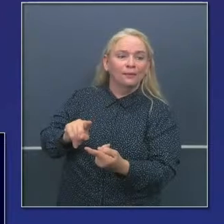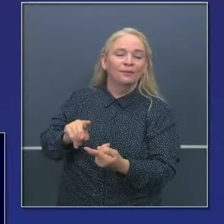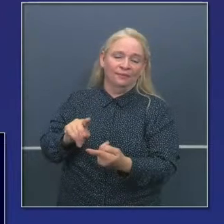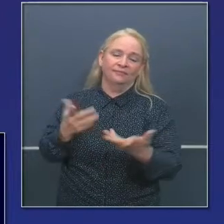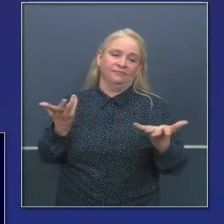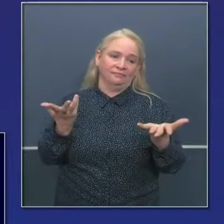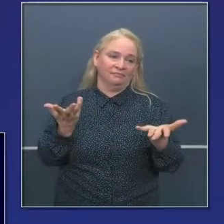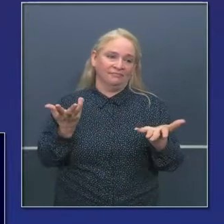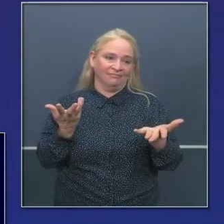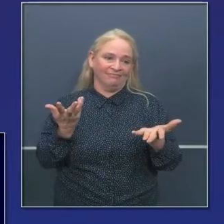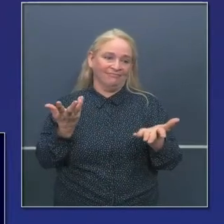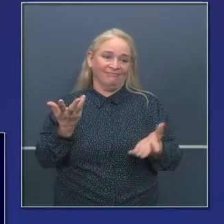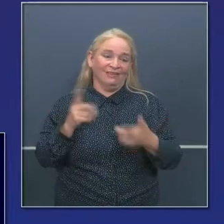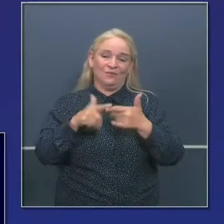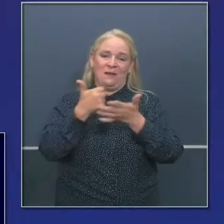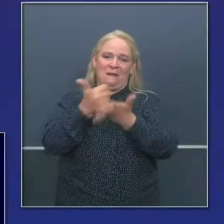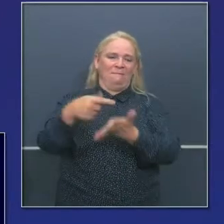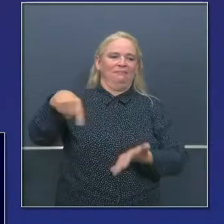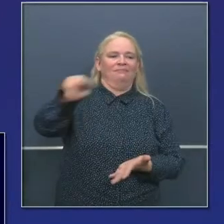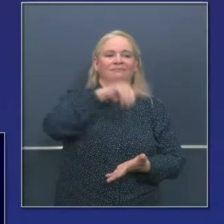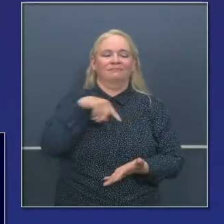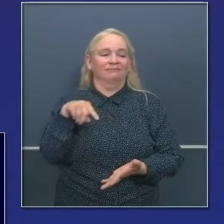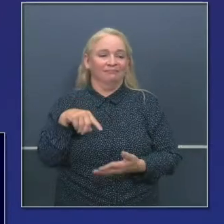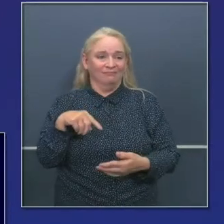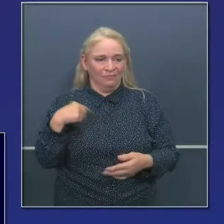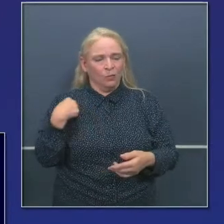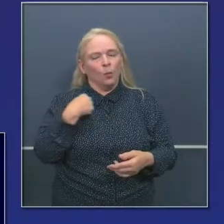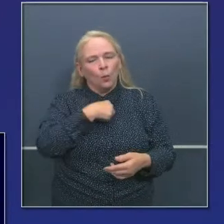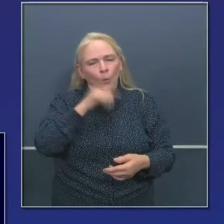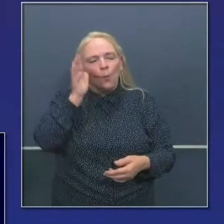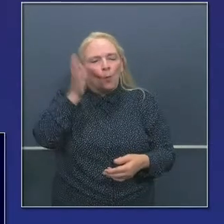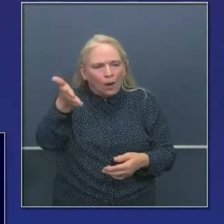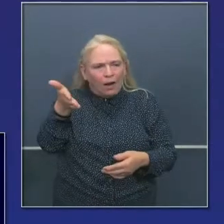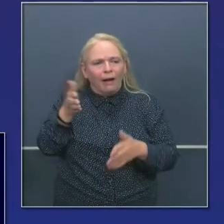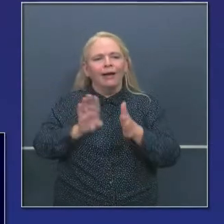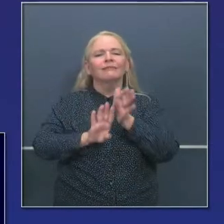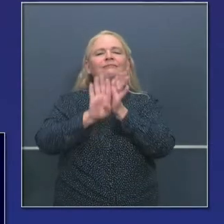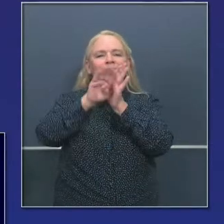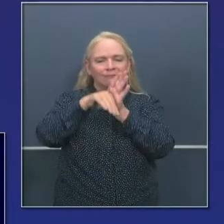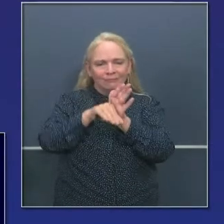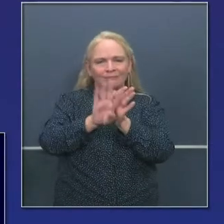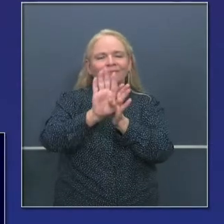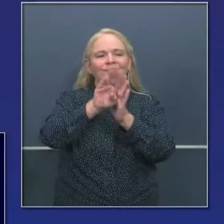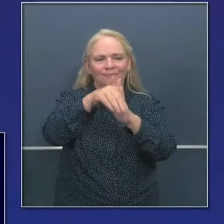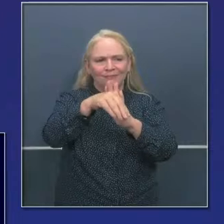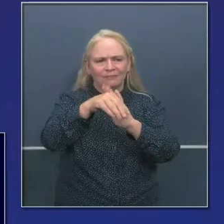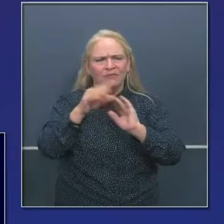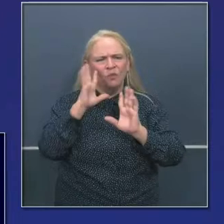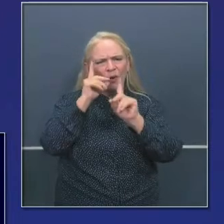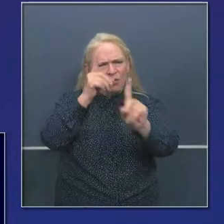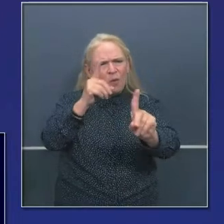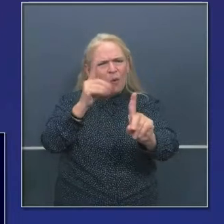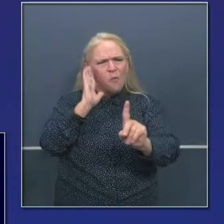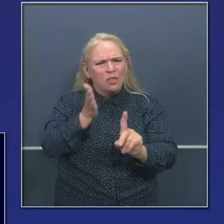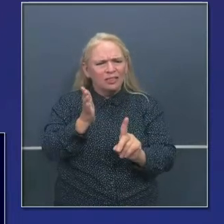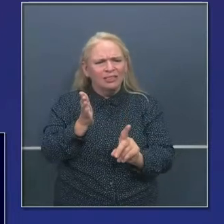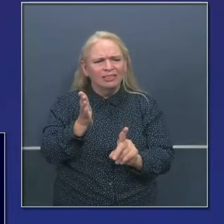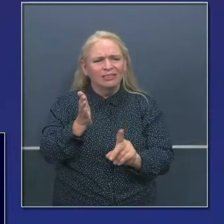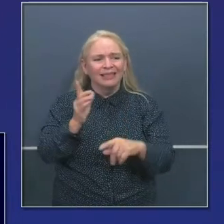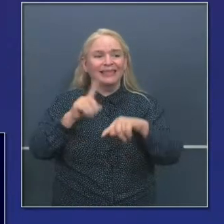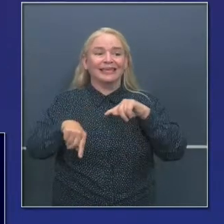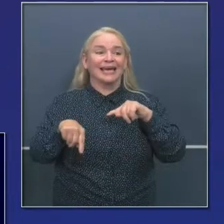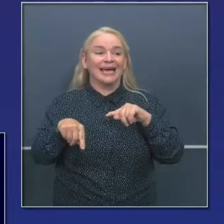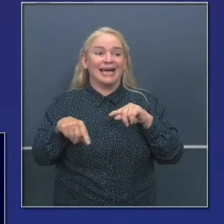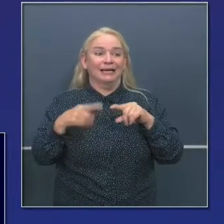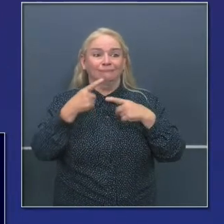growth of the curve in the beginning. We need to do that again. We will do that again. And it's really going to be up to each and every one of you to